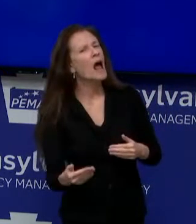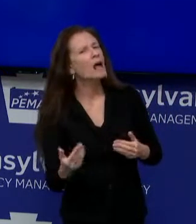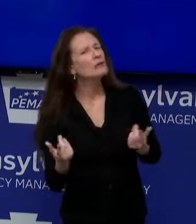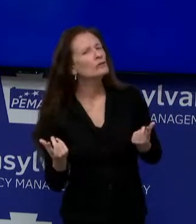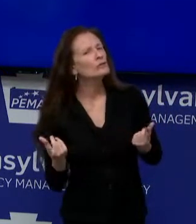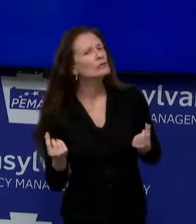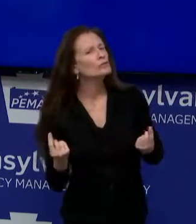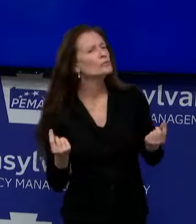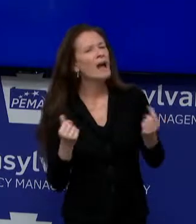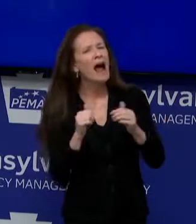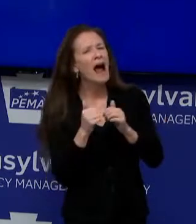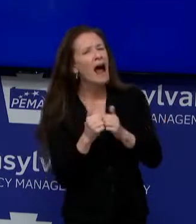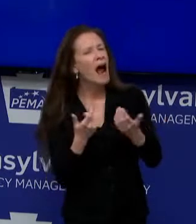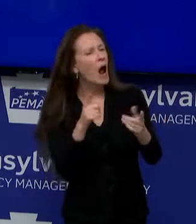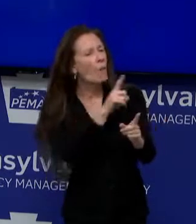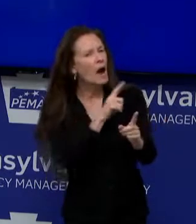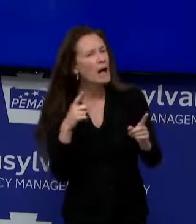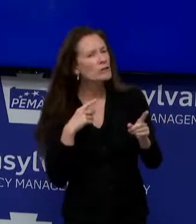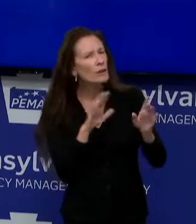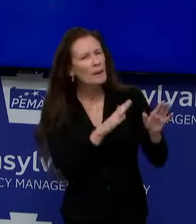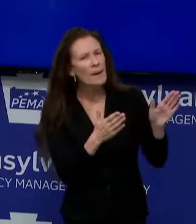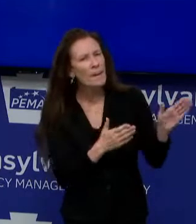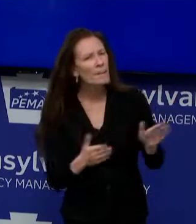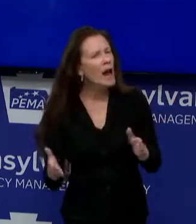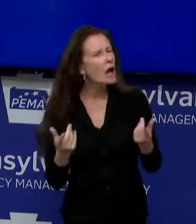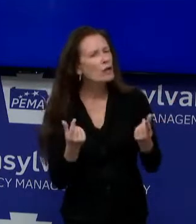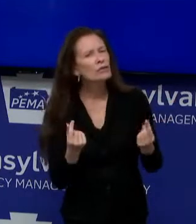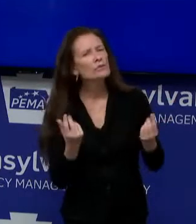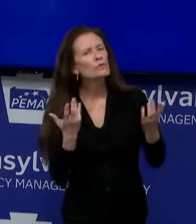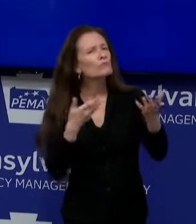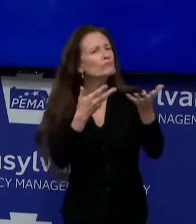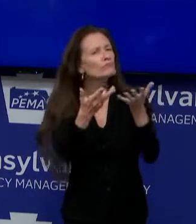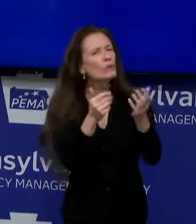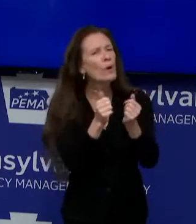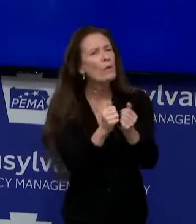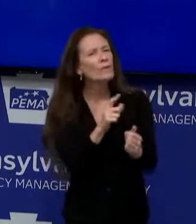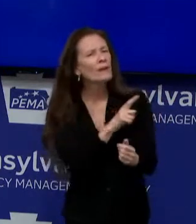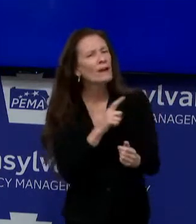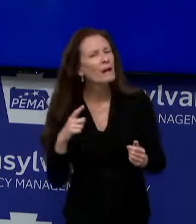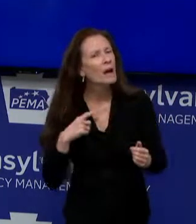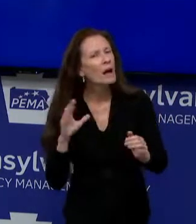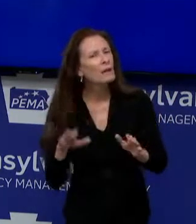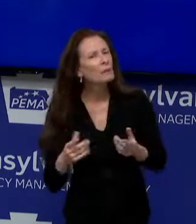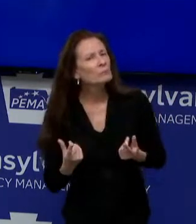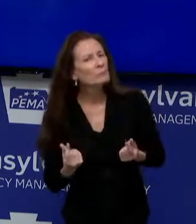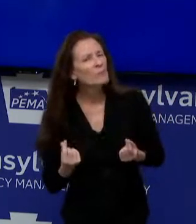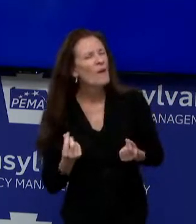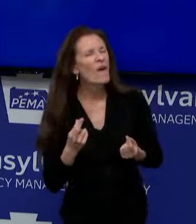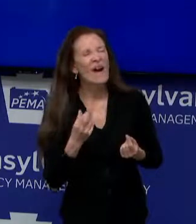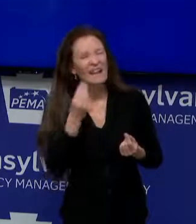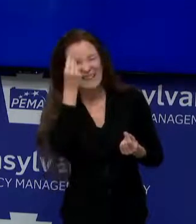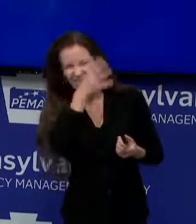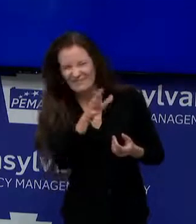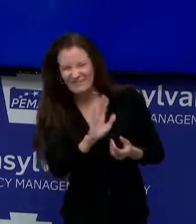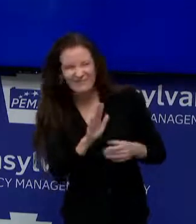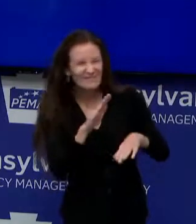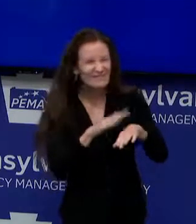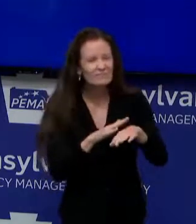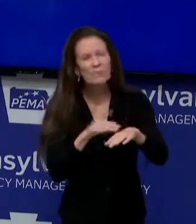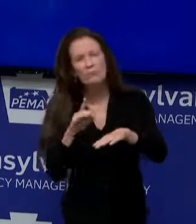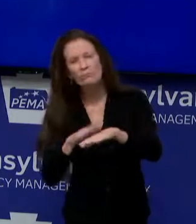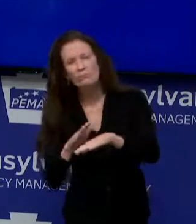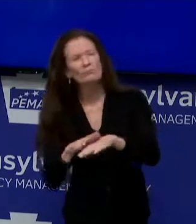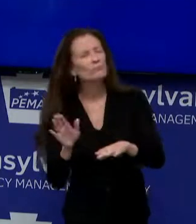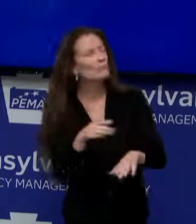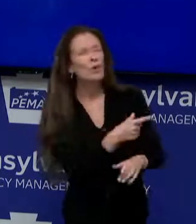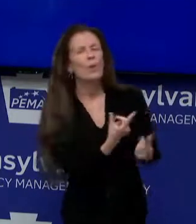legislature, and what feedback you would give them about what would and wouldn't be a helpful change. What would you like to see happen, given the lessons learned